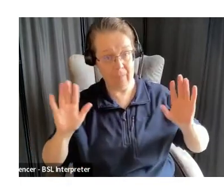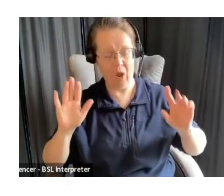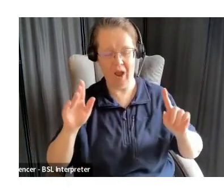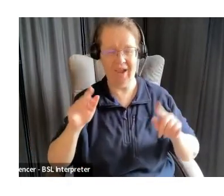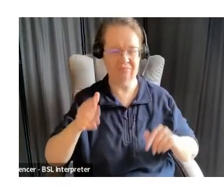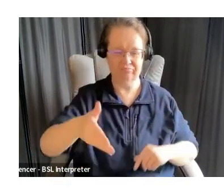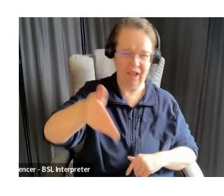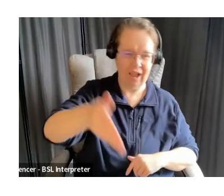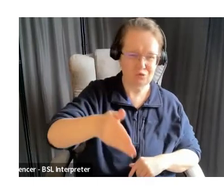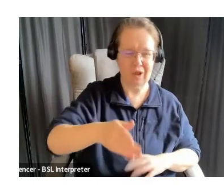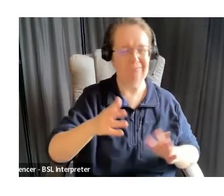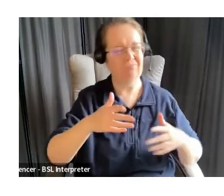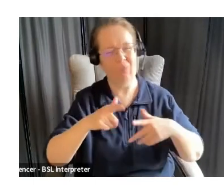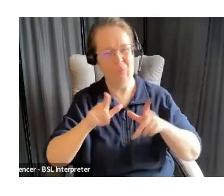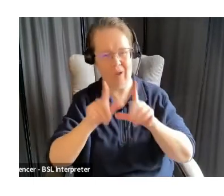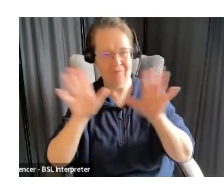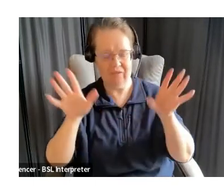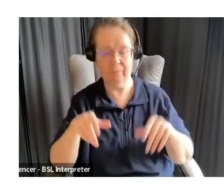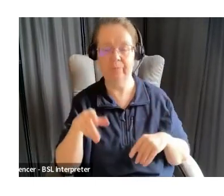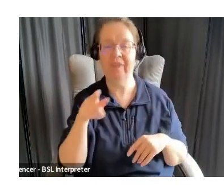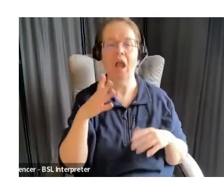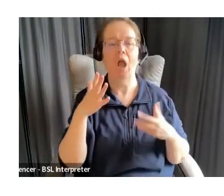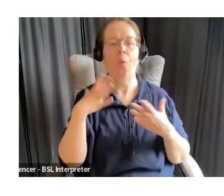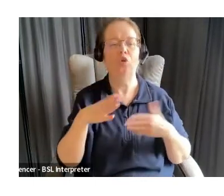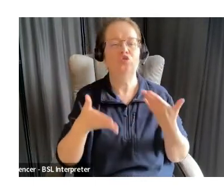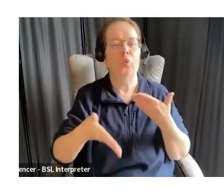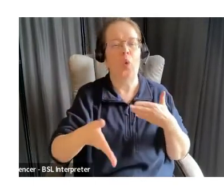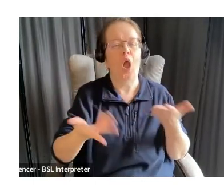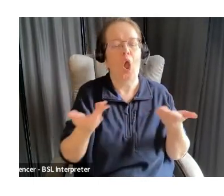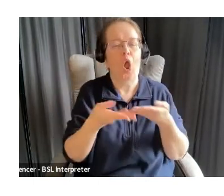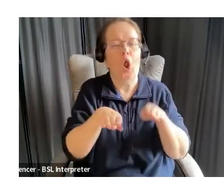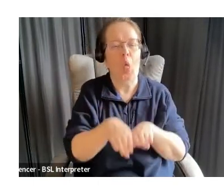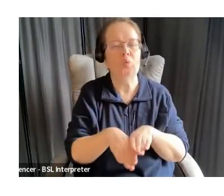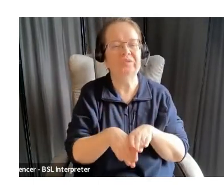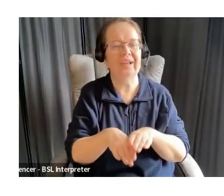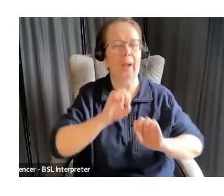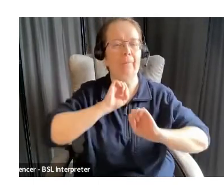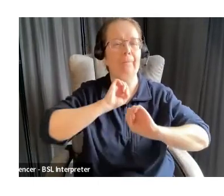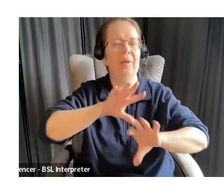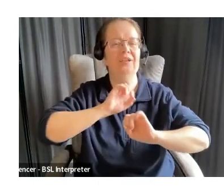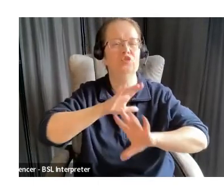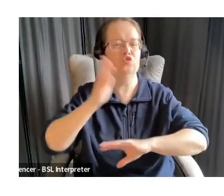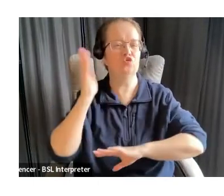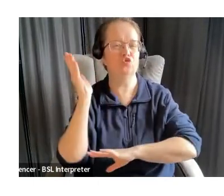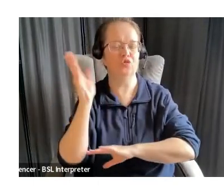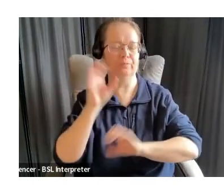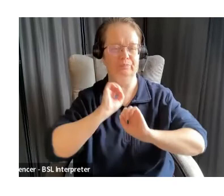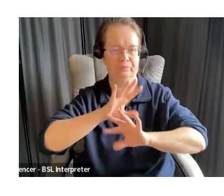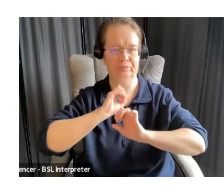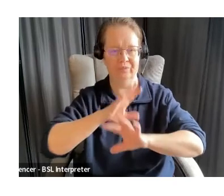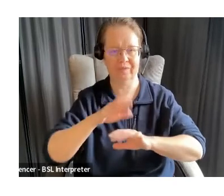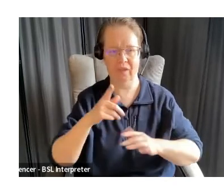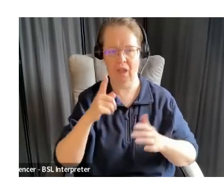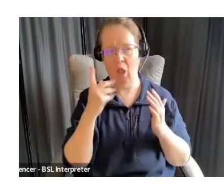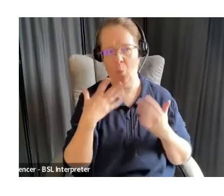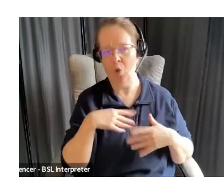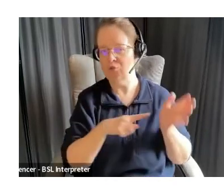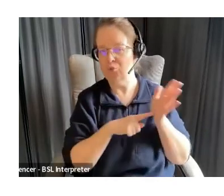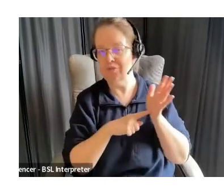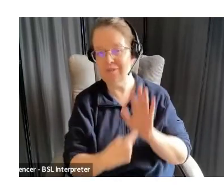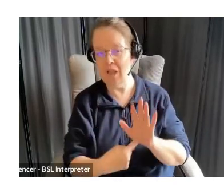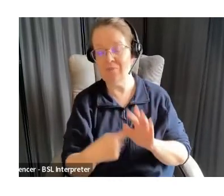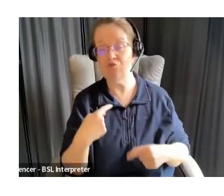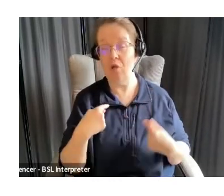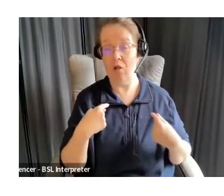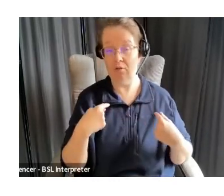it is, you want to do a closing pitch. You want to be able to demonstrate one last time